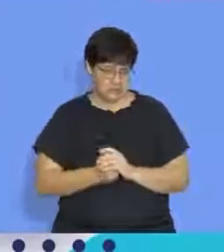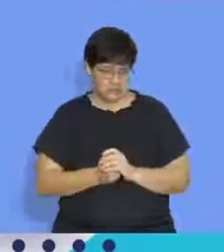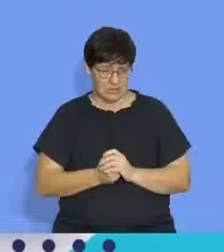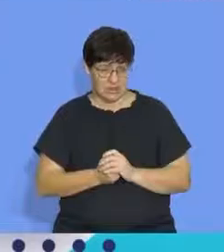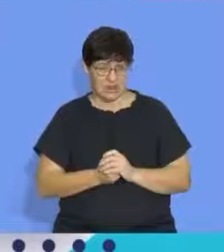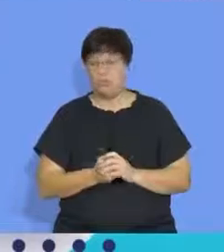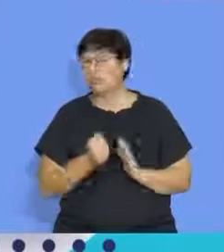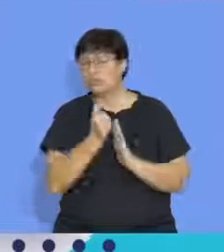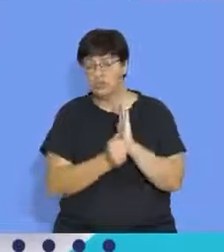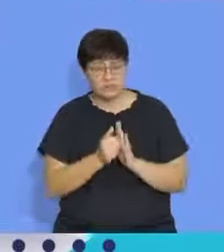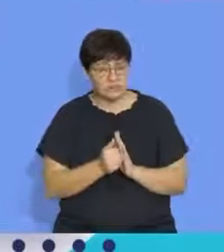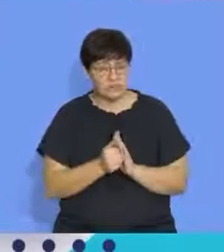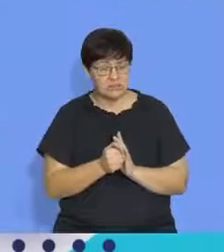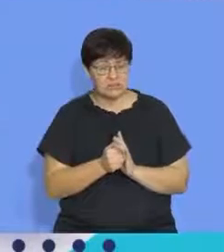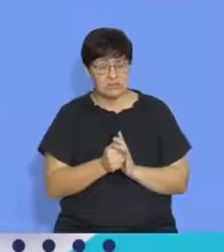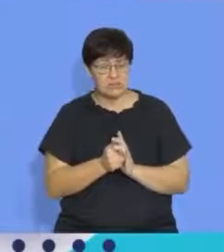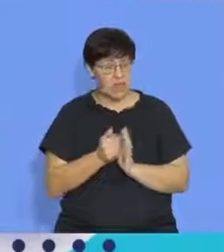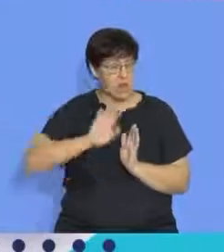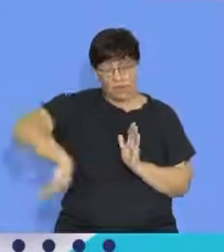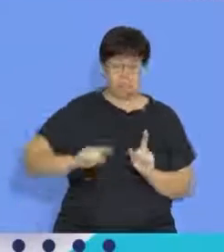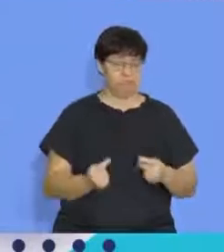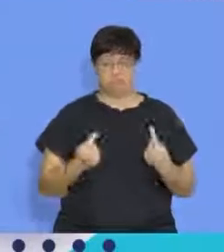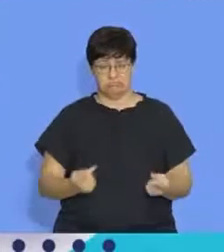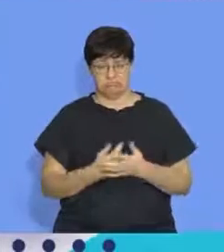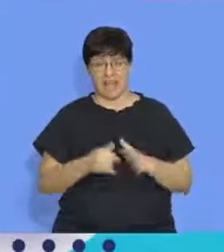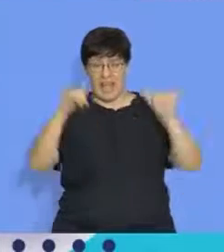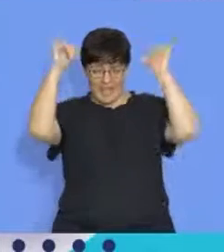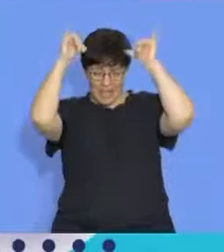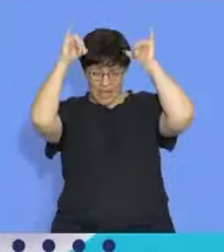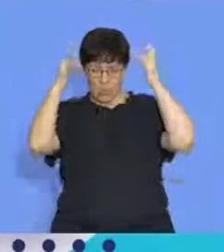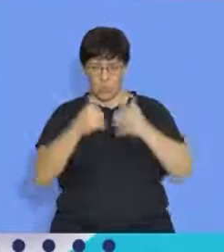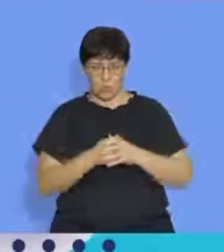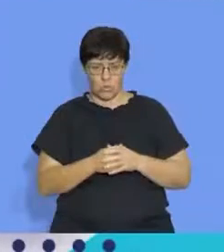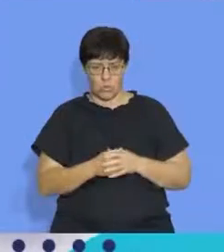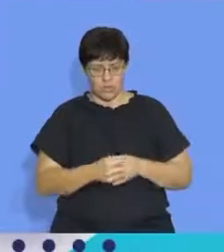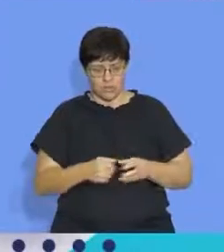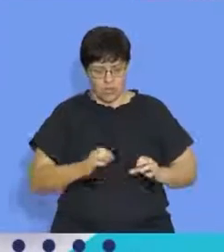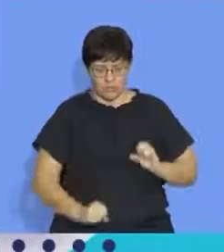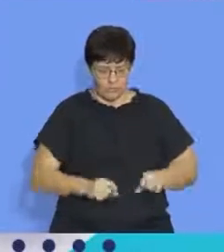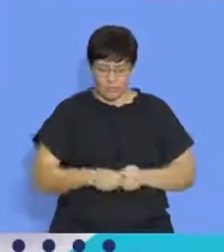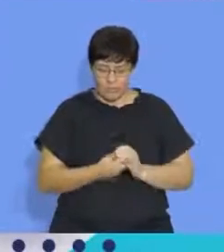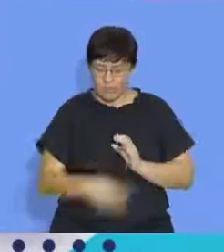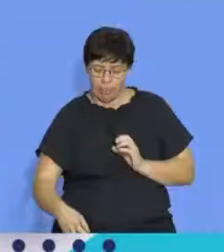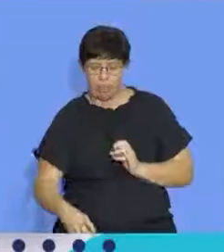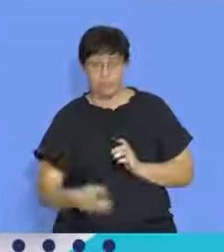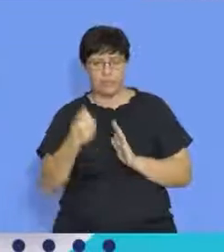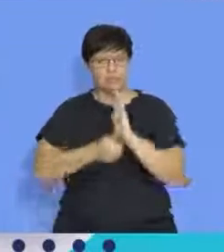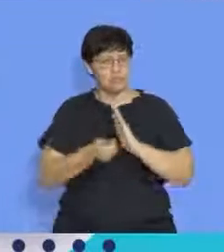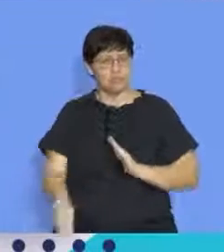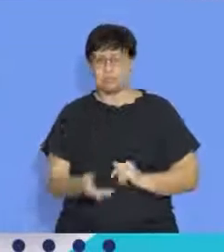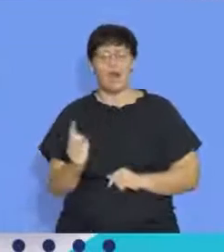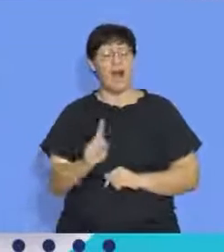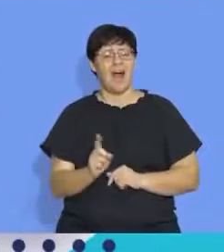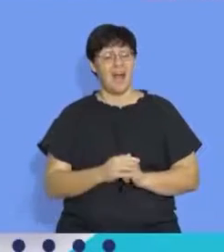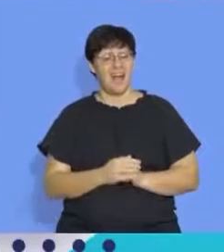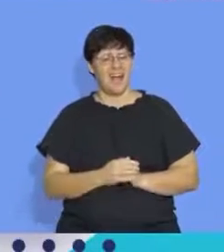without cheese. And as you guys remember, a cow doesn't just go tonk and out pops the cheese. Right? What do we use?